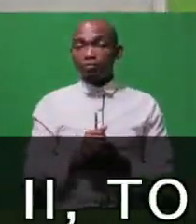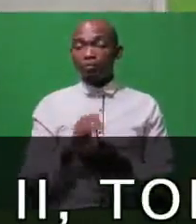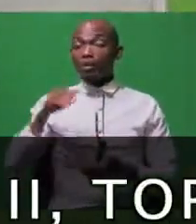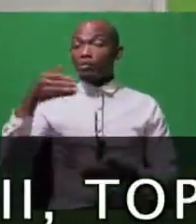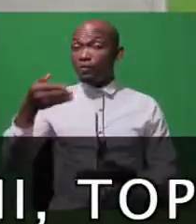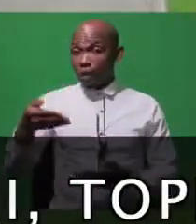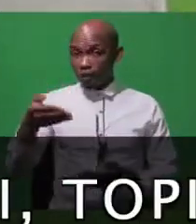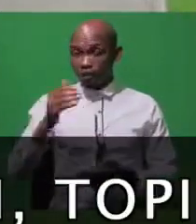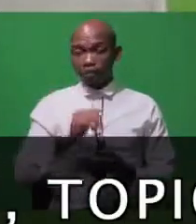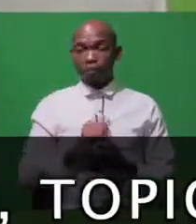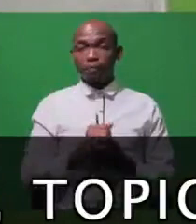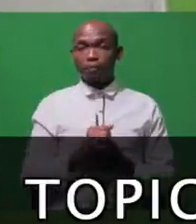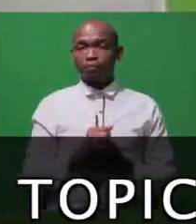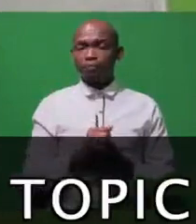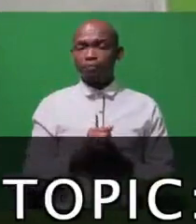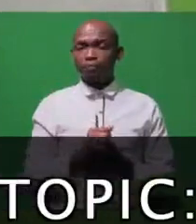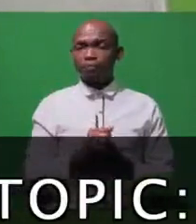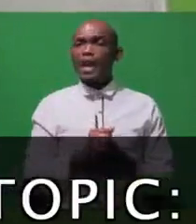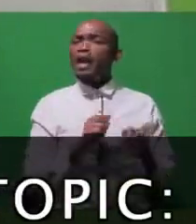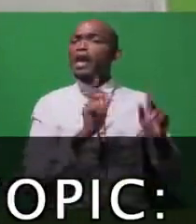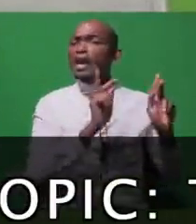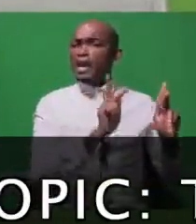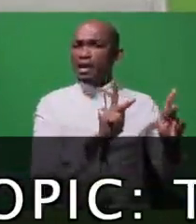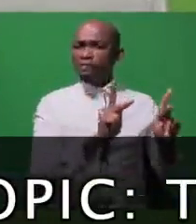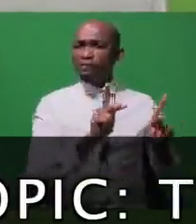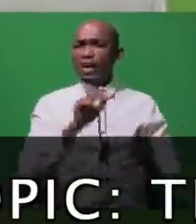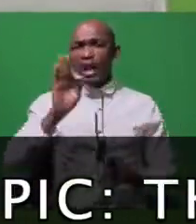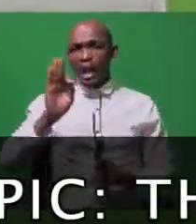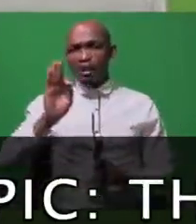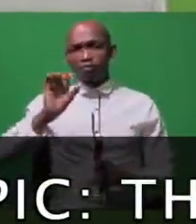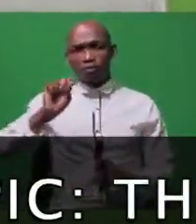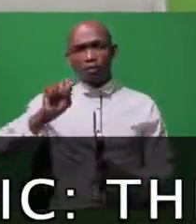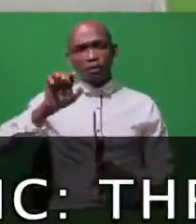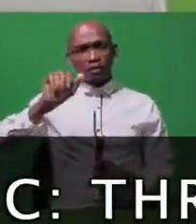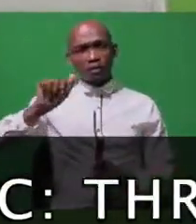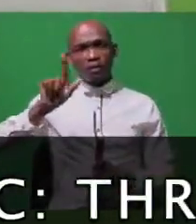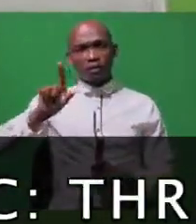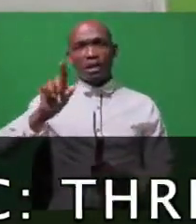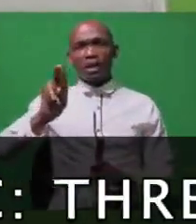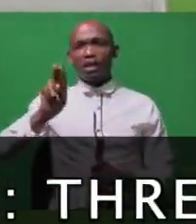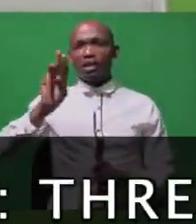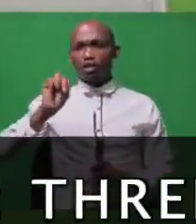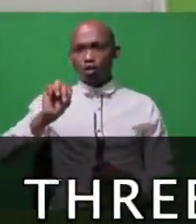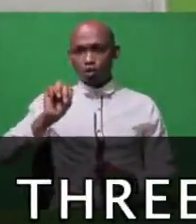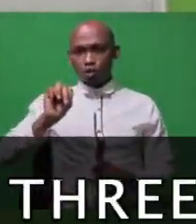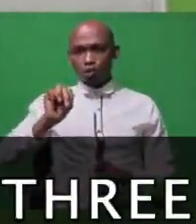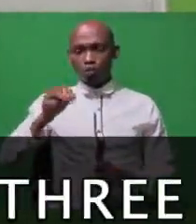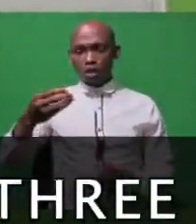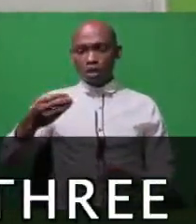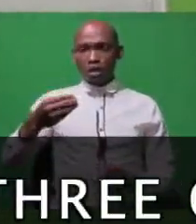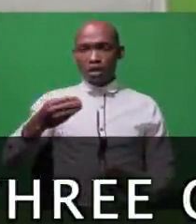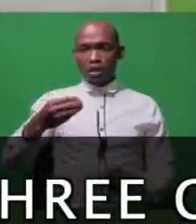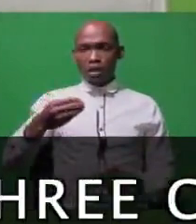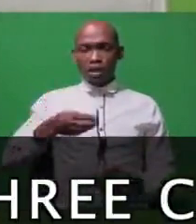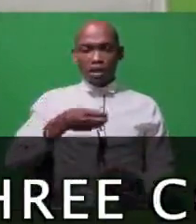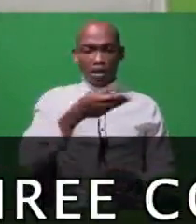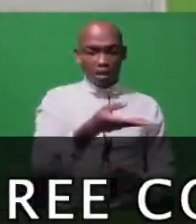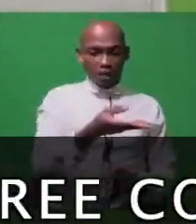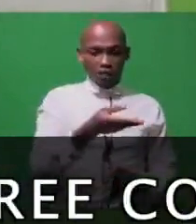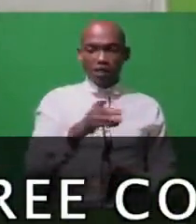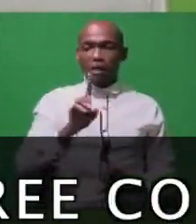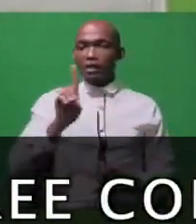Then, if the F. Salom, we give the discount of 10%,